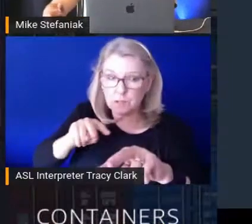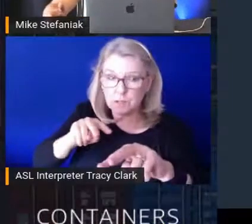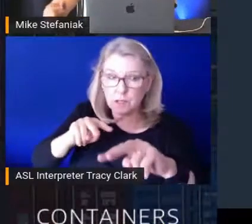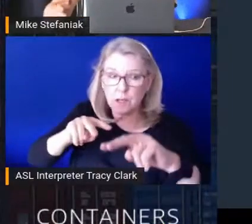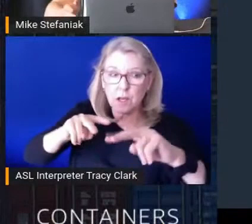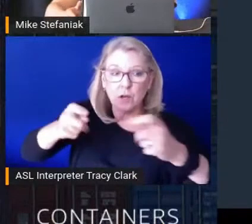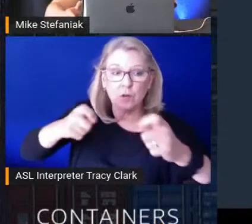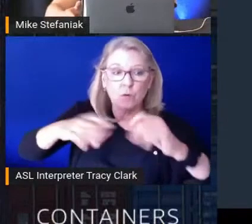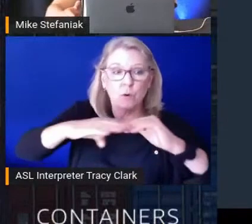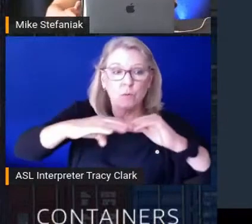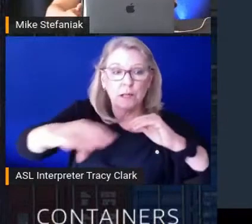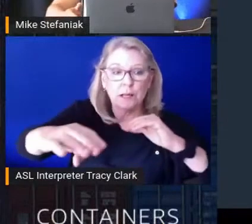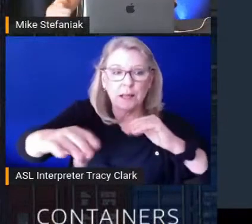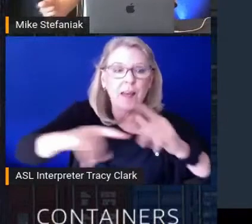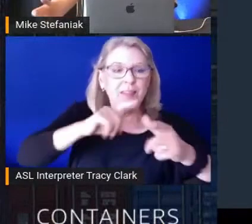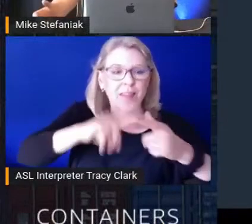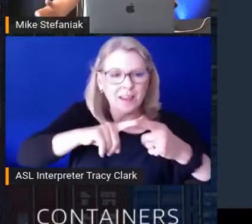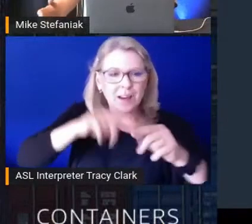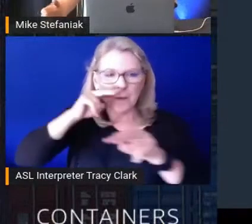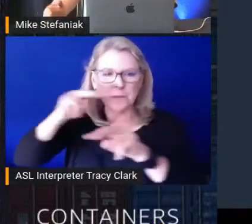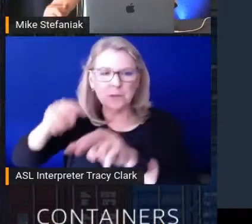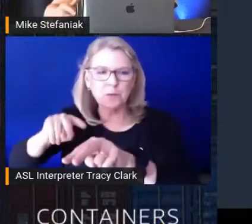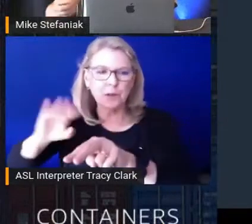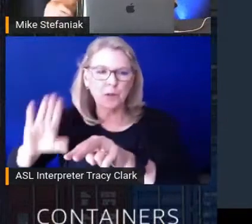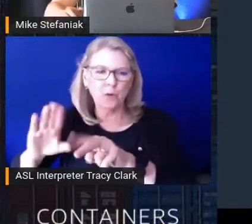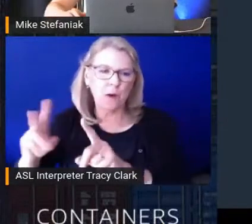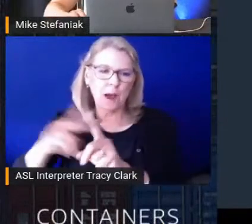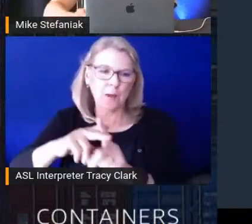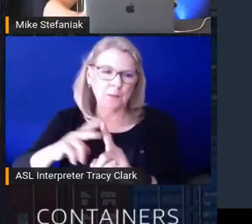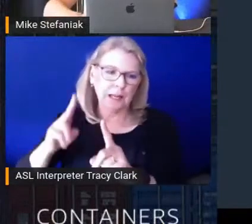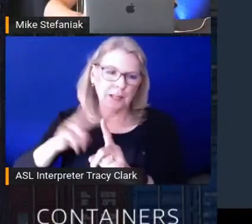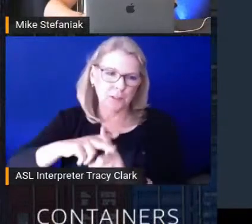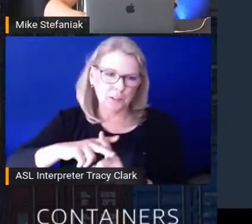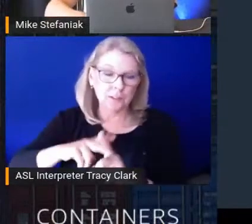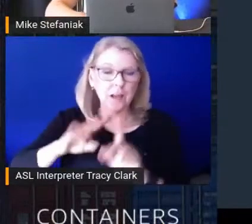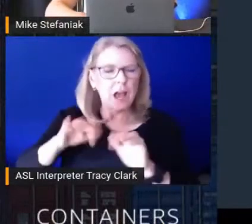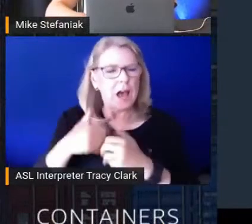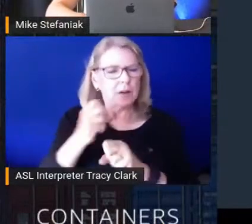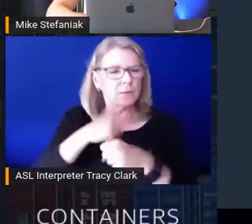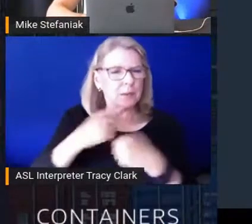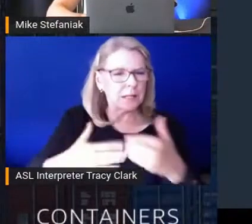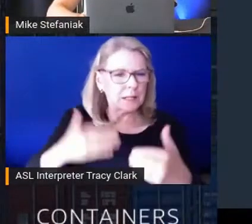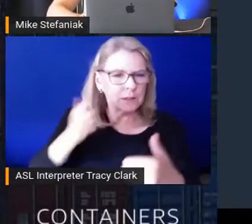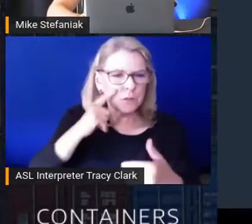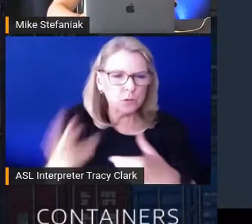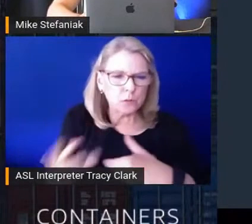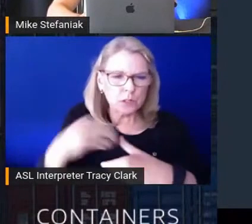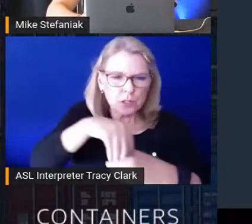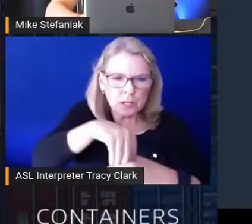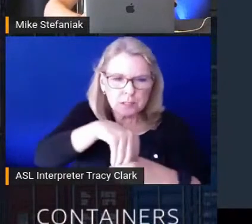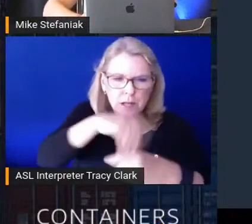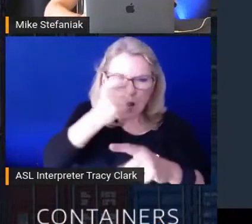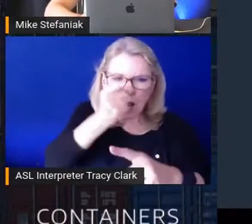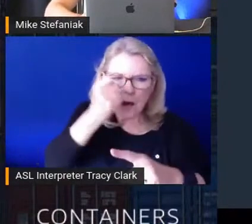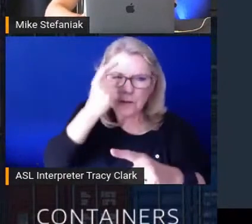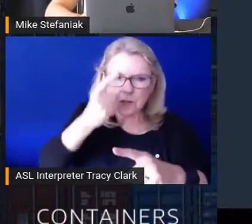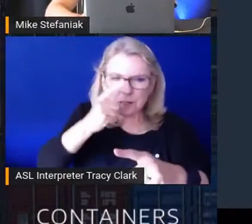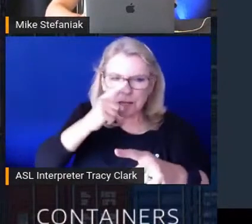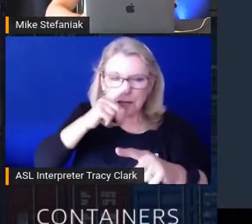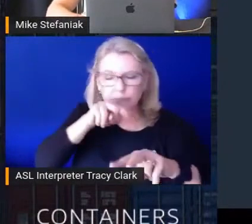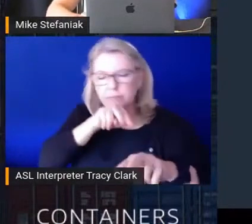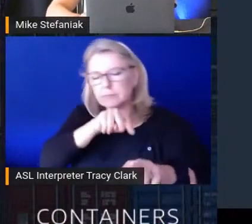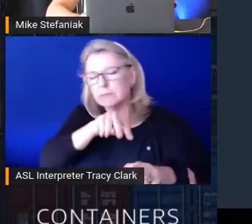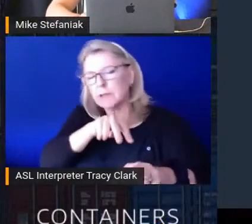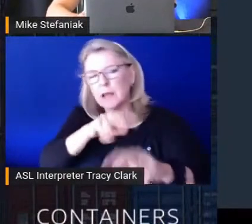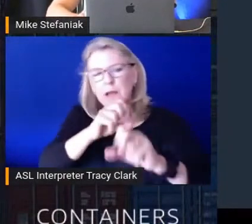cluster. How do we make it easy for you to ingest and understand insights that make it so you can improve performance, reduce